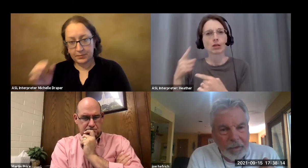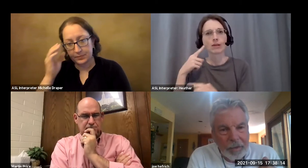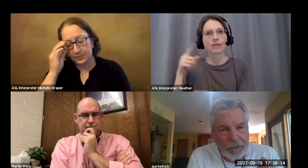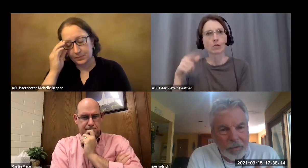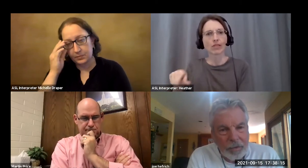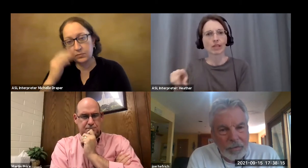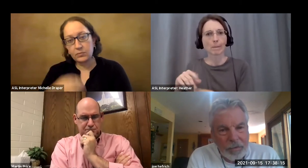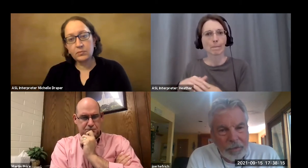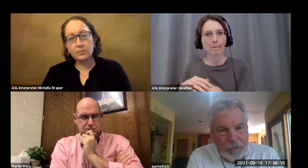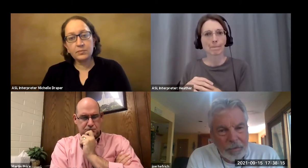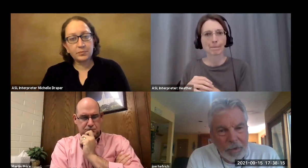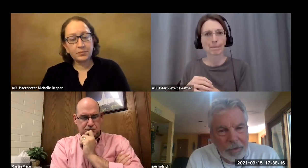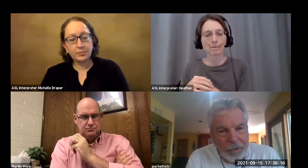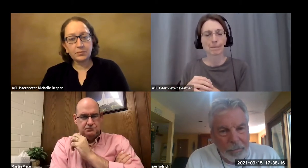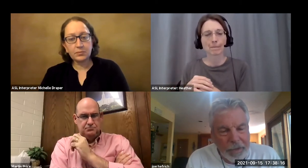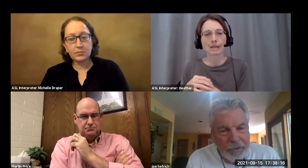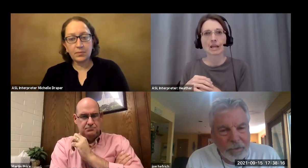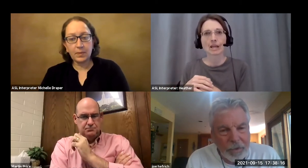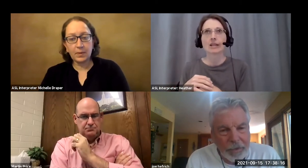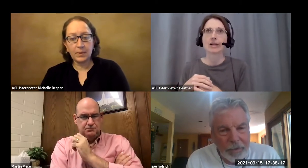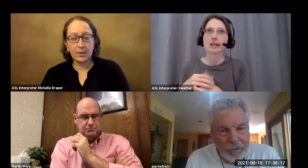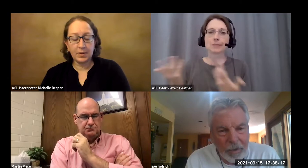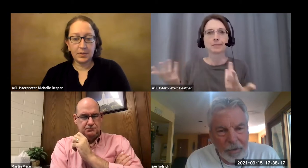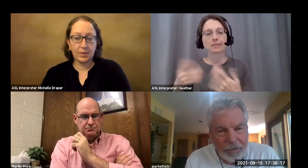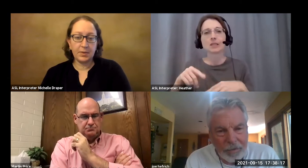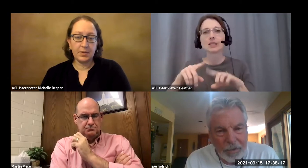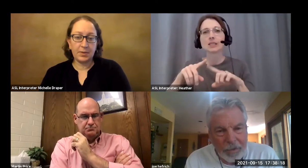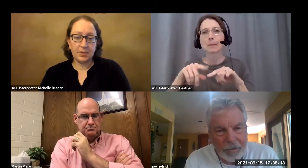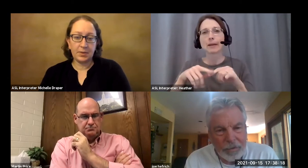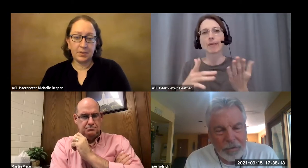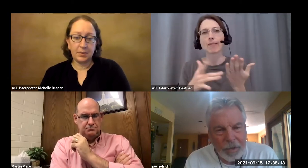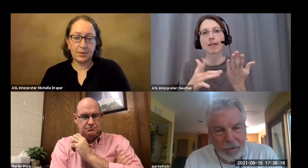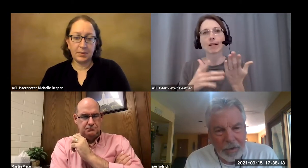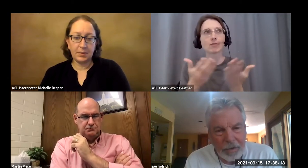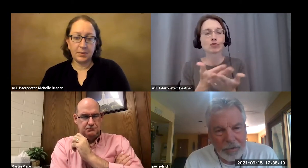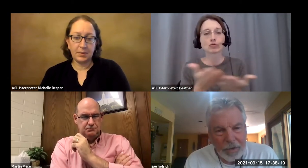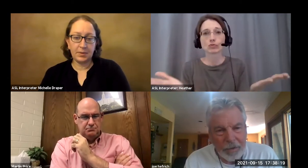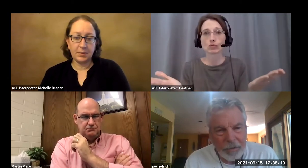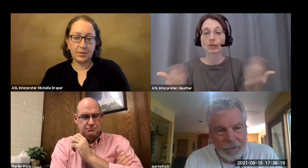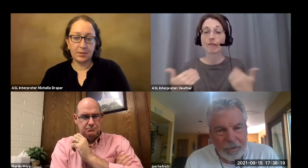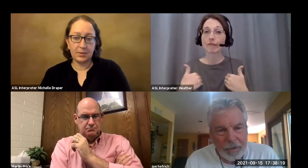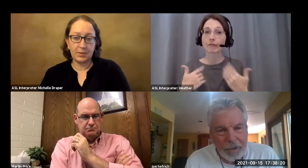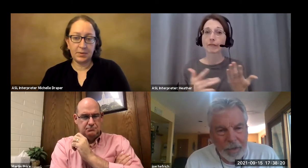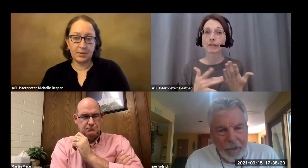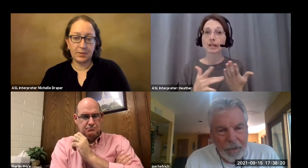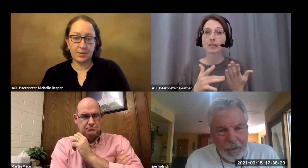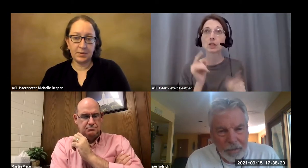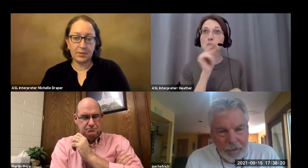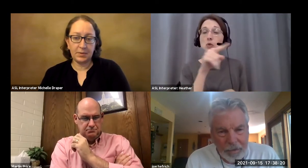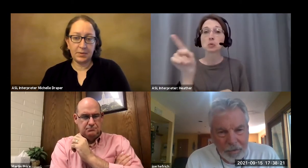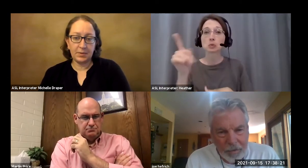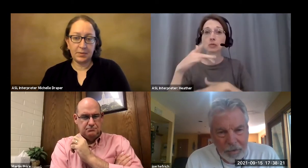And it just kind of depends on the technology. There is technology out there